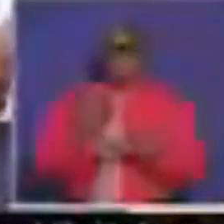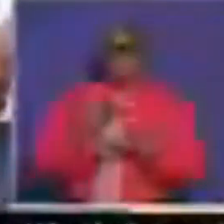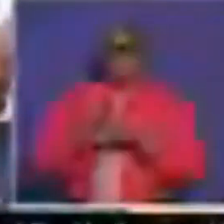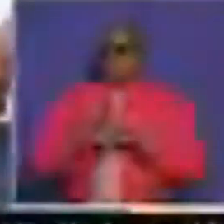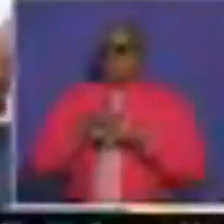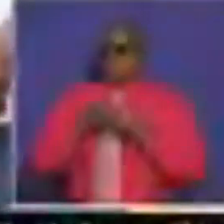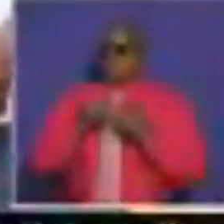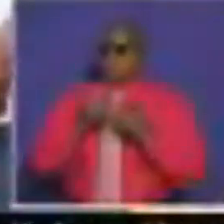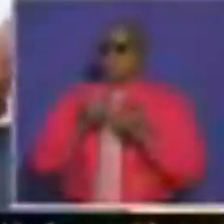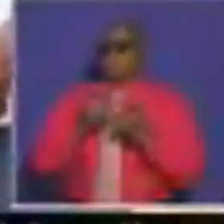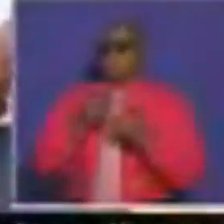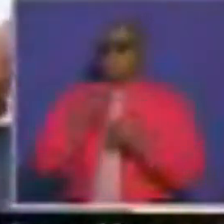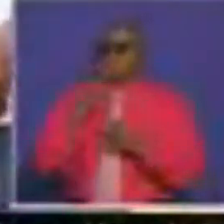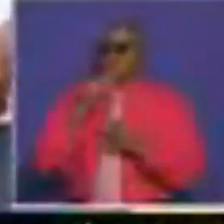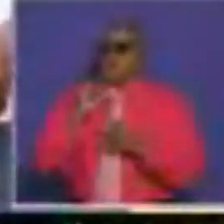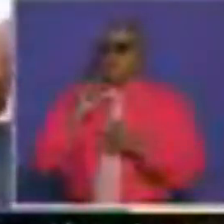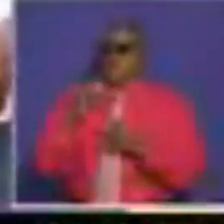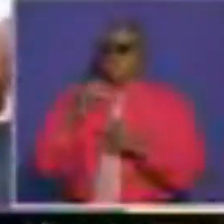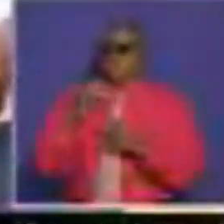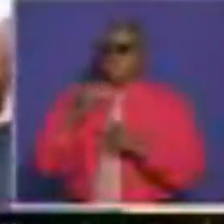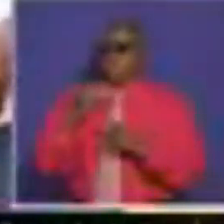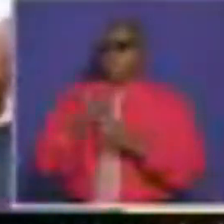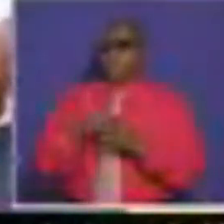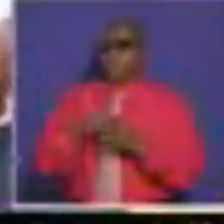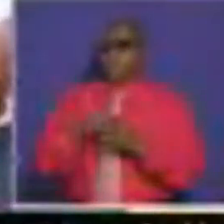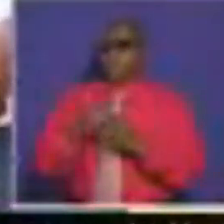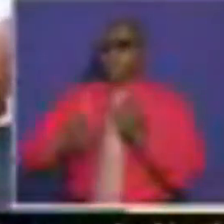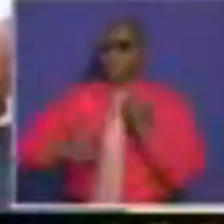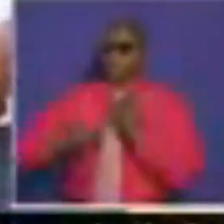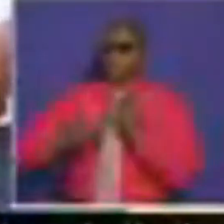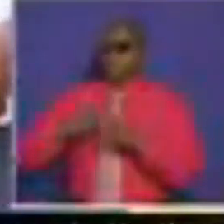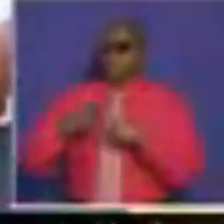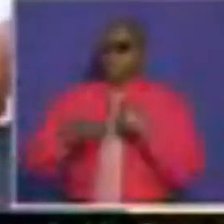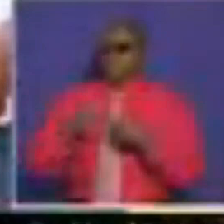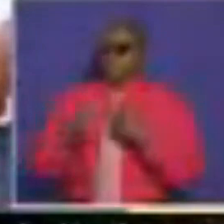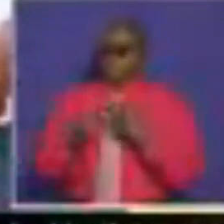we've had the first two legs of the circuit going on. And